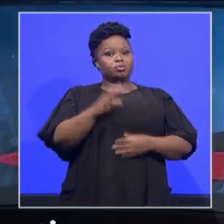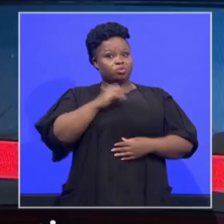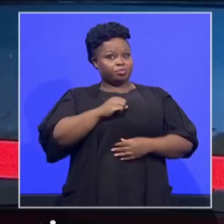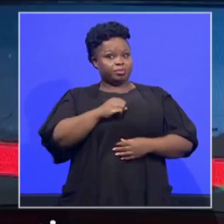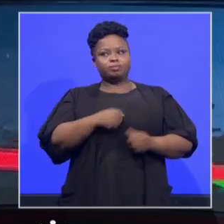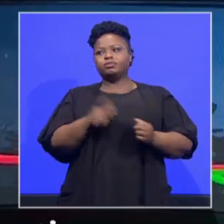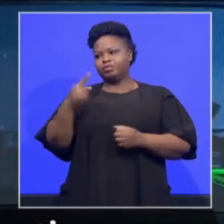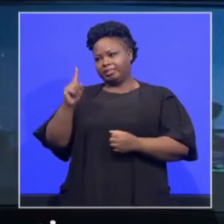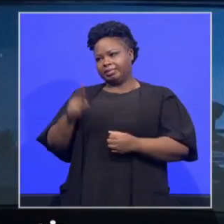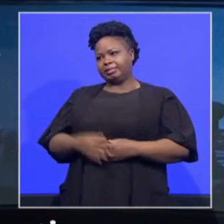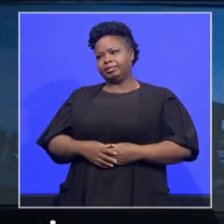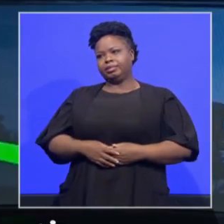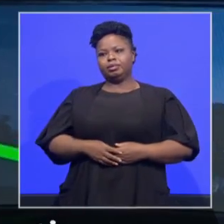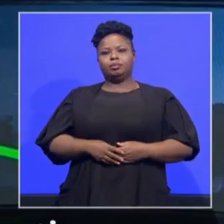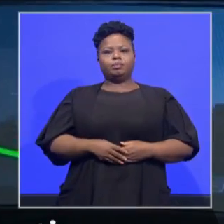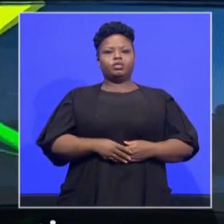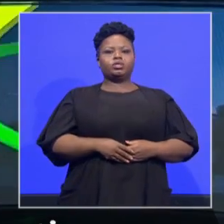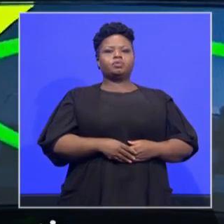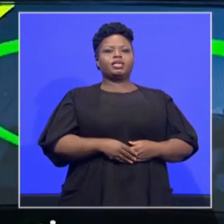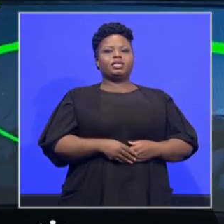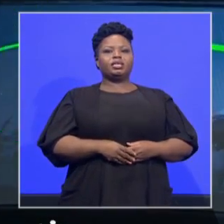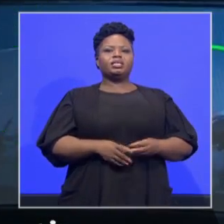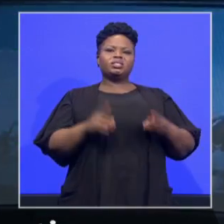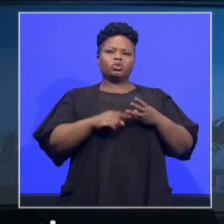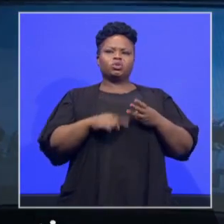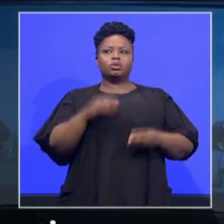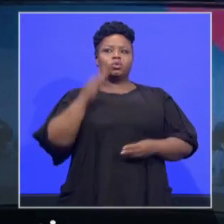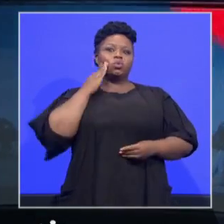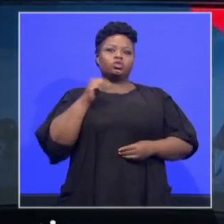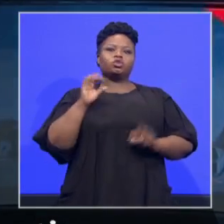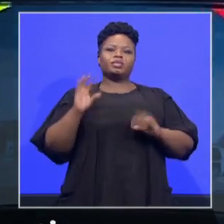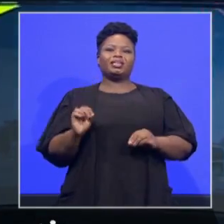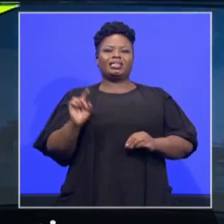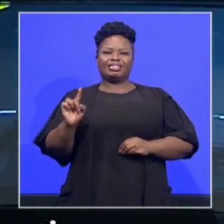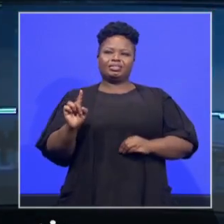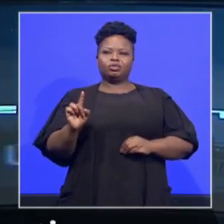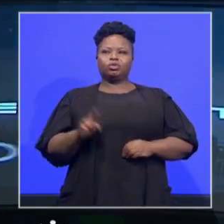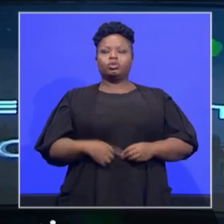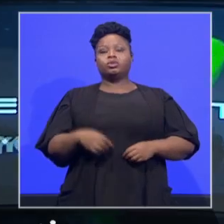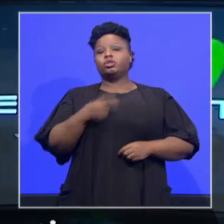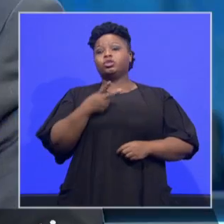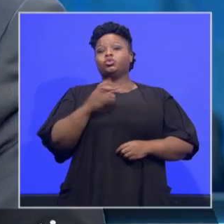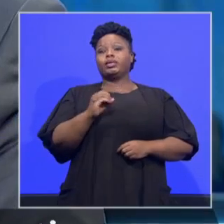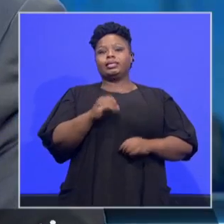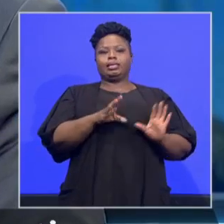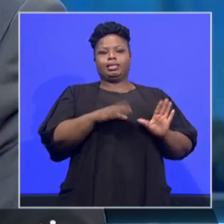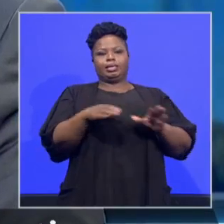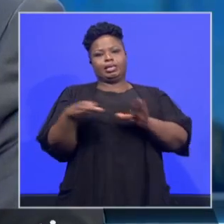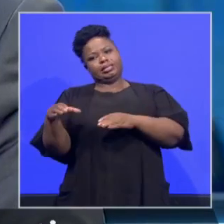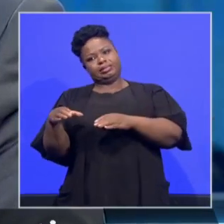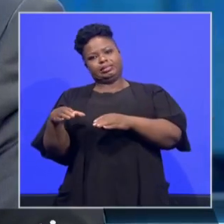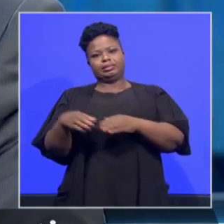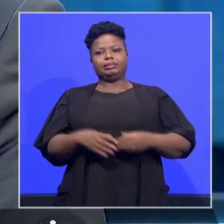Correct. Right. So once we are able to form that 20 clusters, we